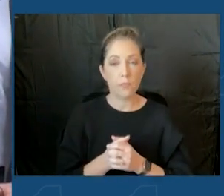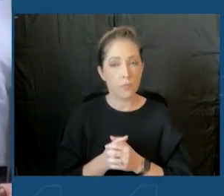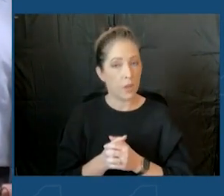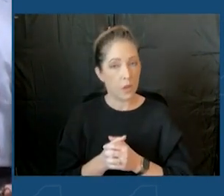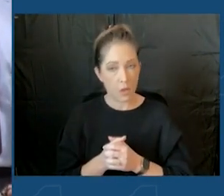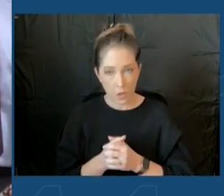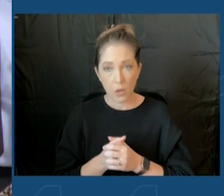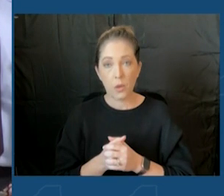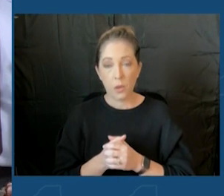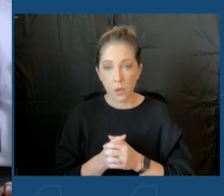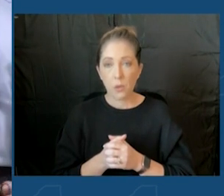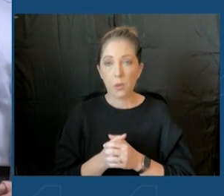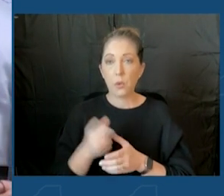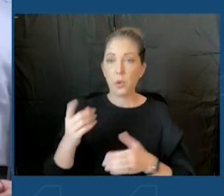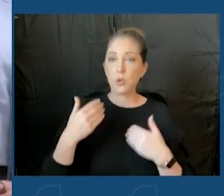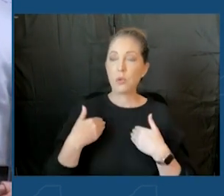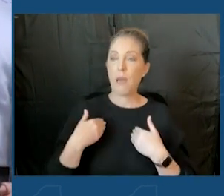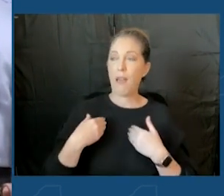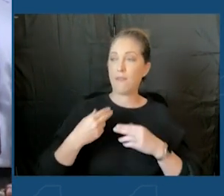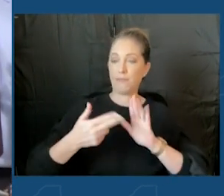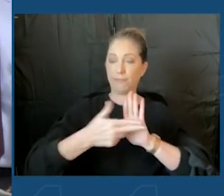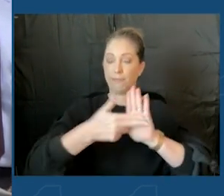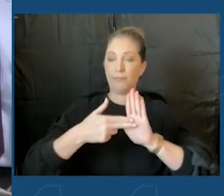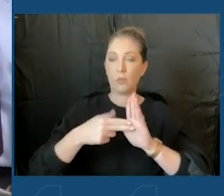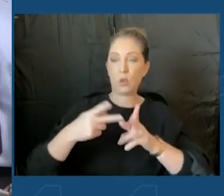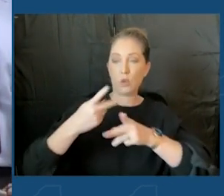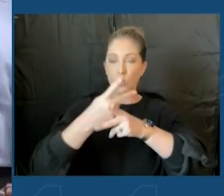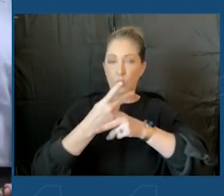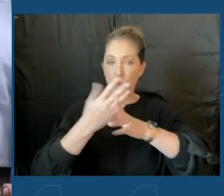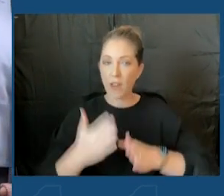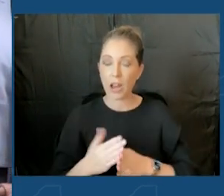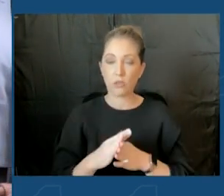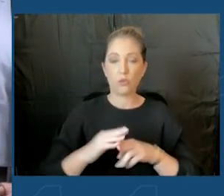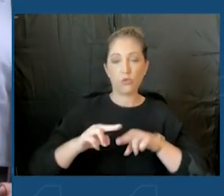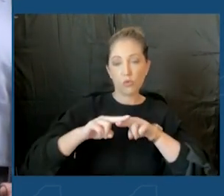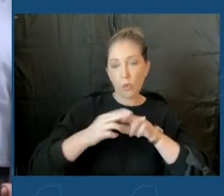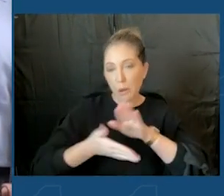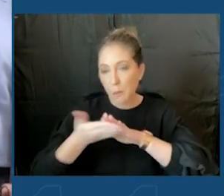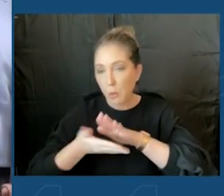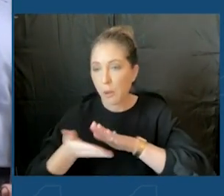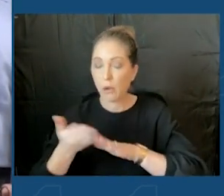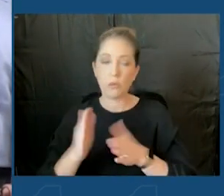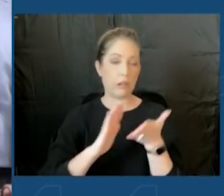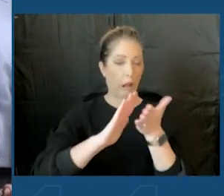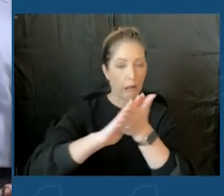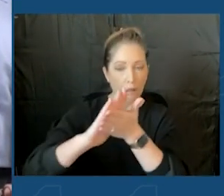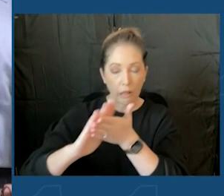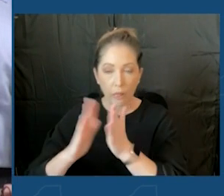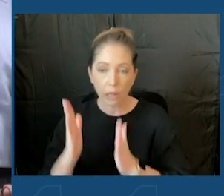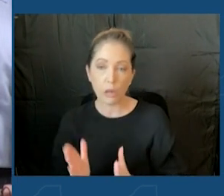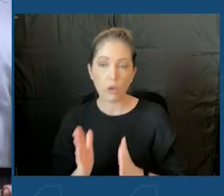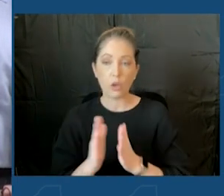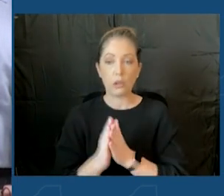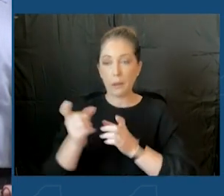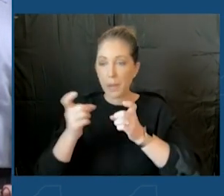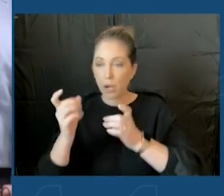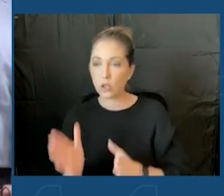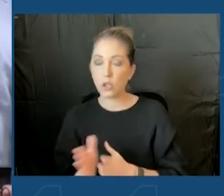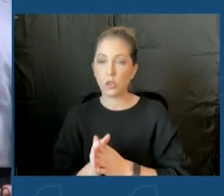have titles like supervisor, train operators, conductor, cleaner, manager. While you had those titles when you woke